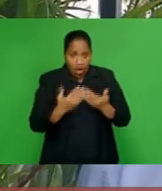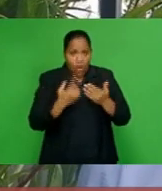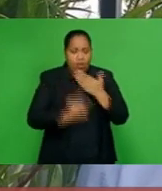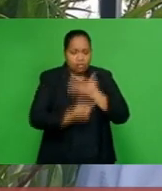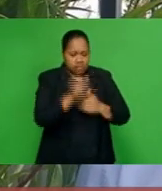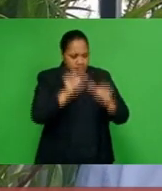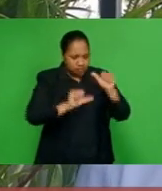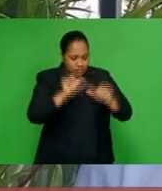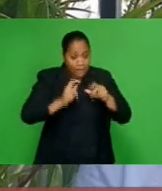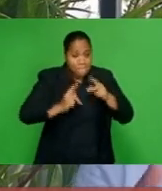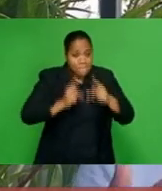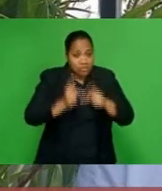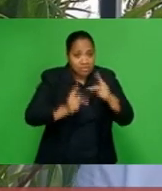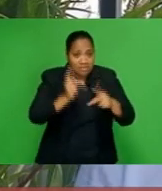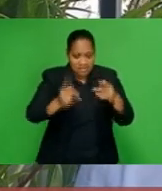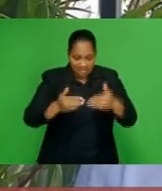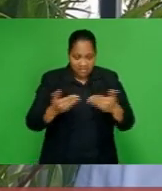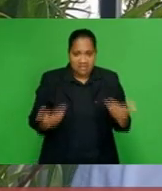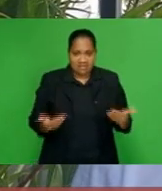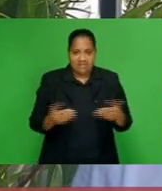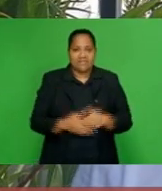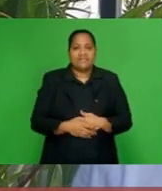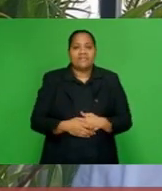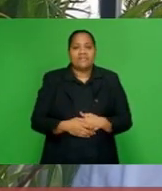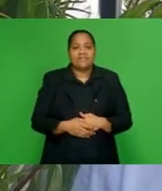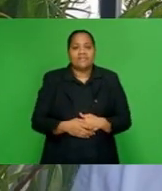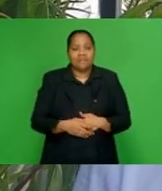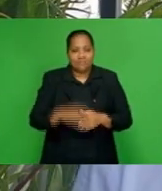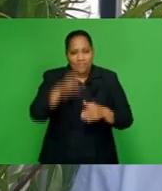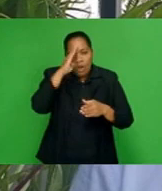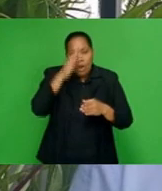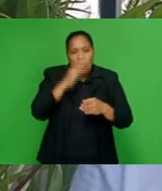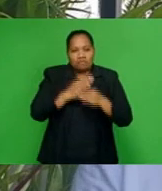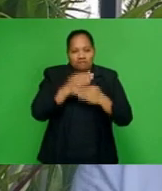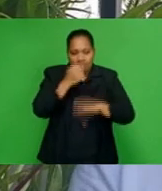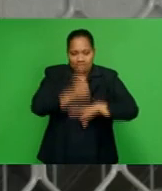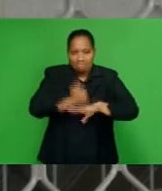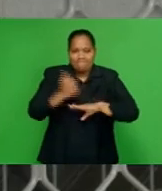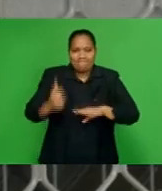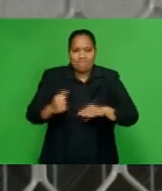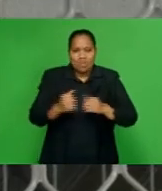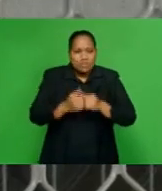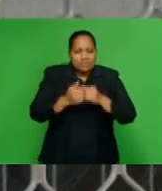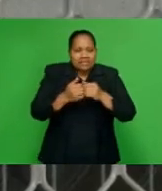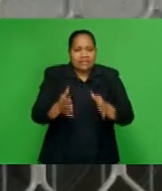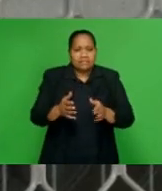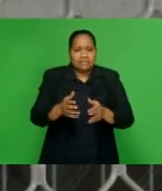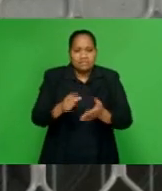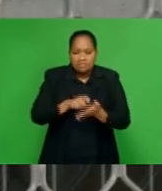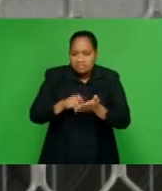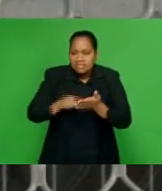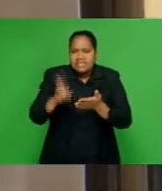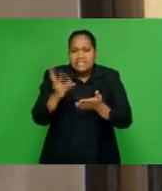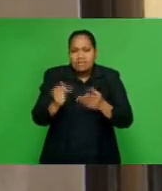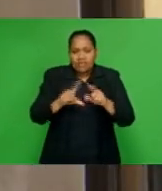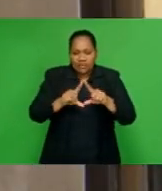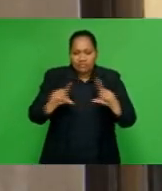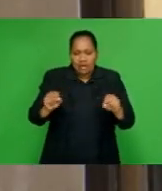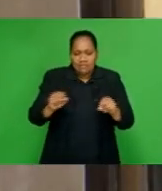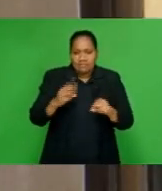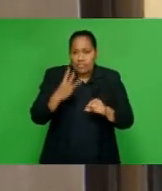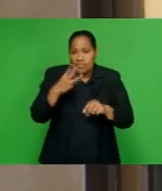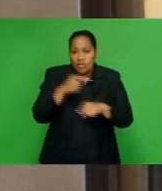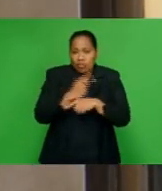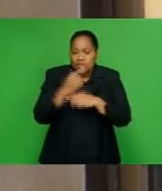right now, and then I'm hoping that government will start writing some of the checks within 3 weeks' time, at